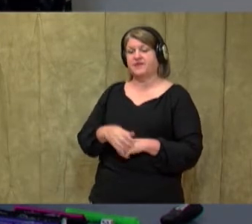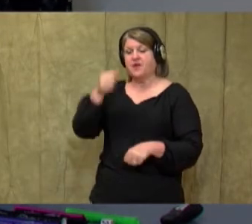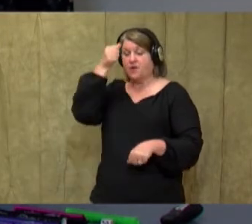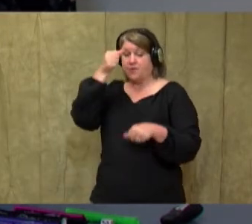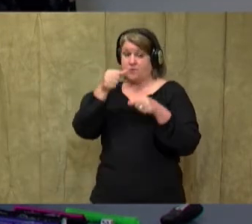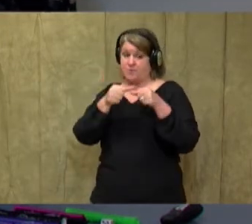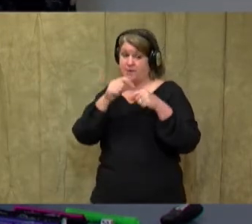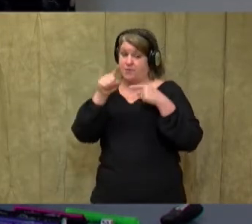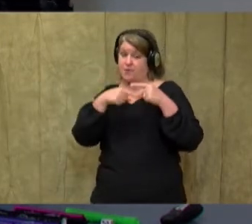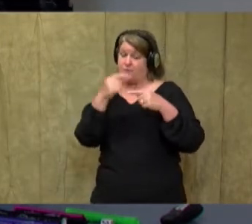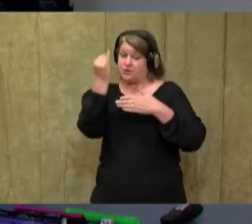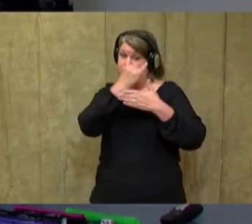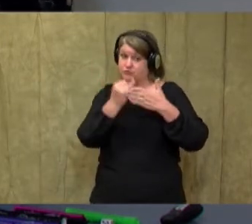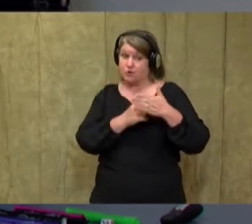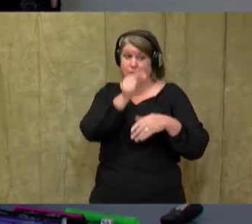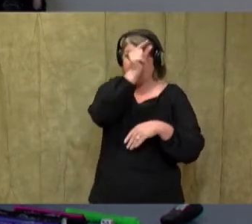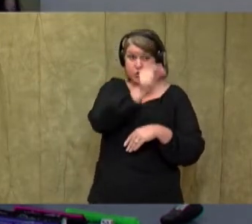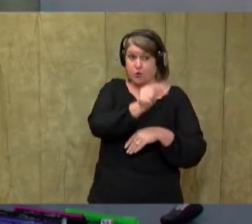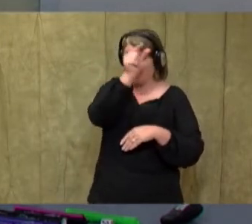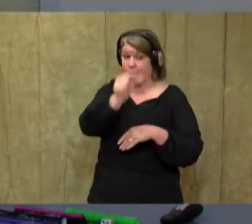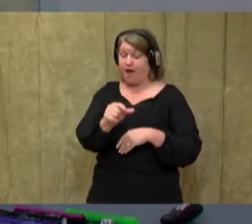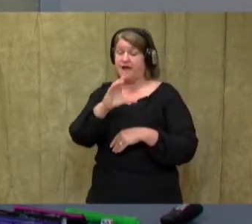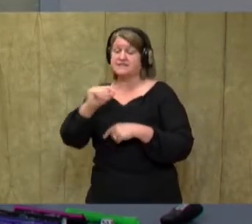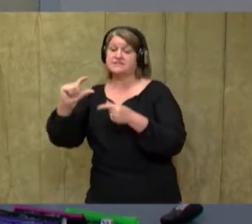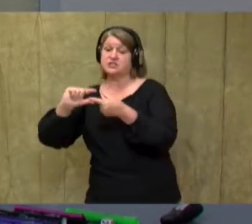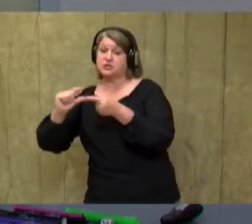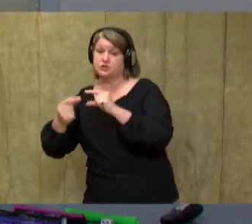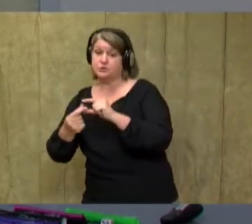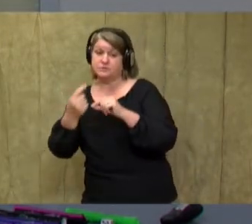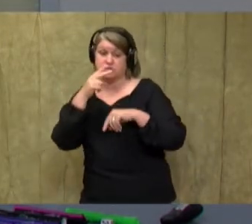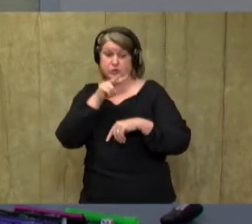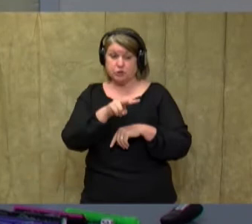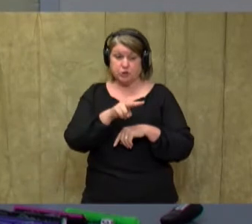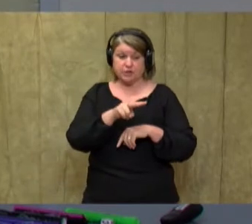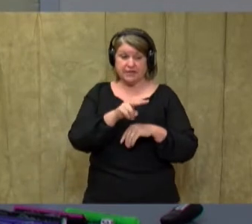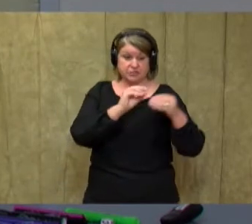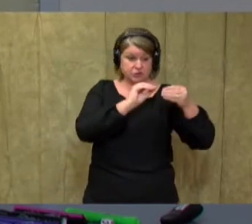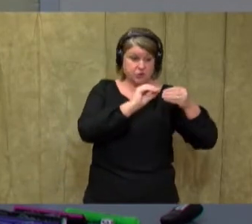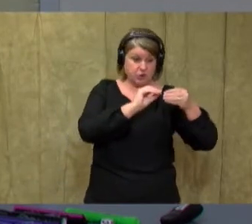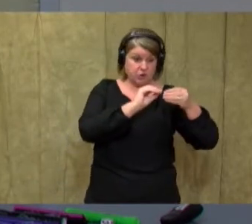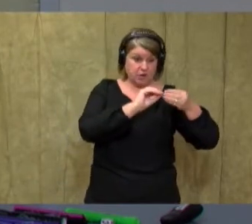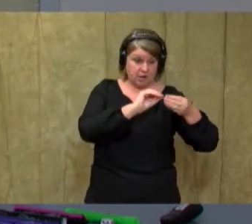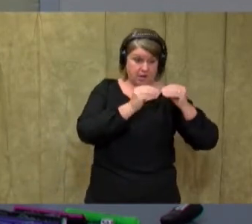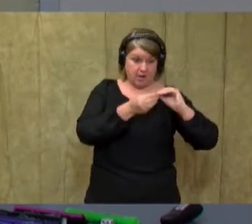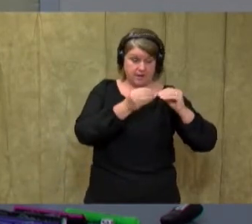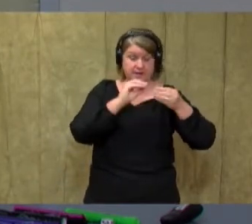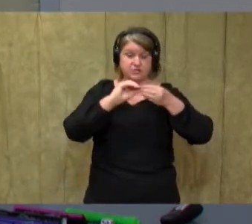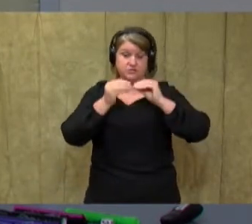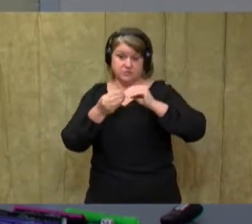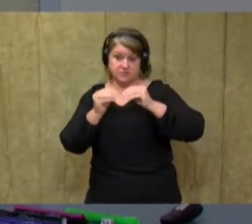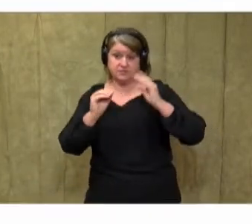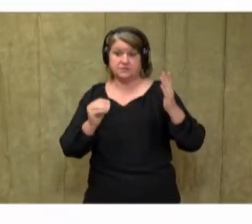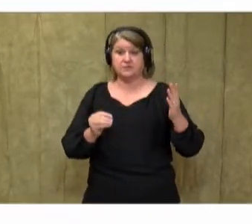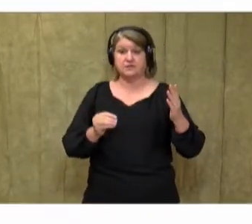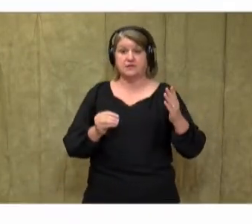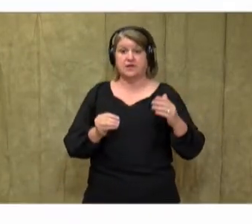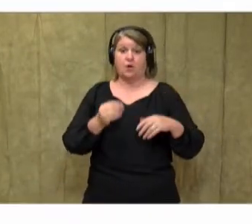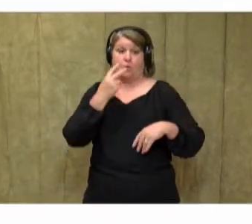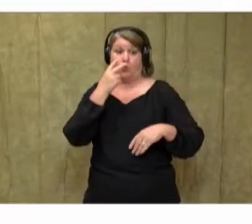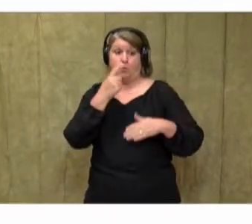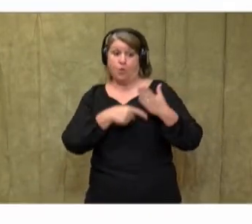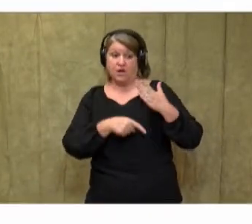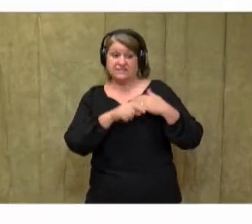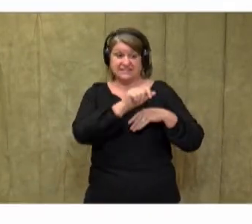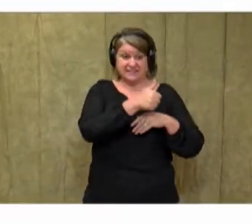Remember, when you're drawing out your rods and cubes, you gotta look at your two-digit number to see what's in the tens place and what's in the ones